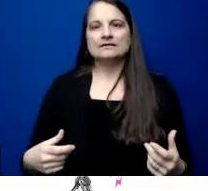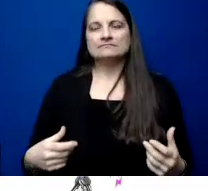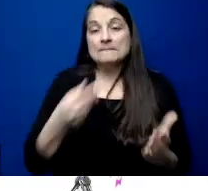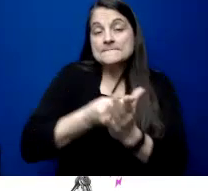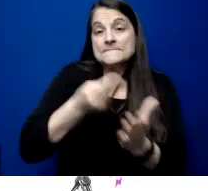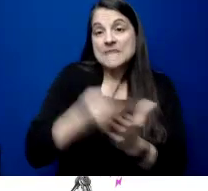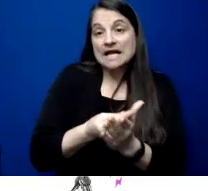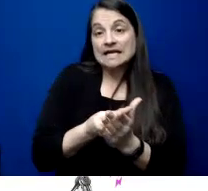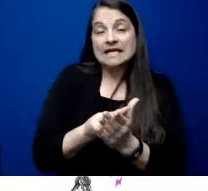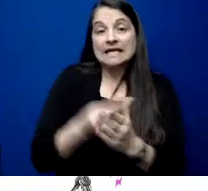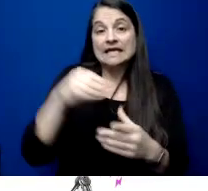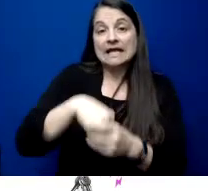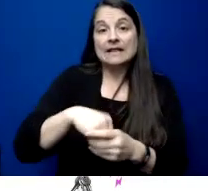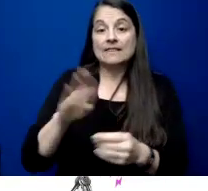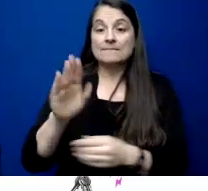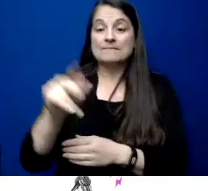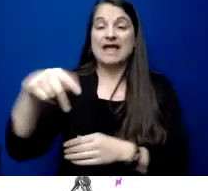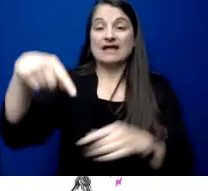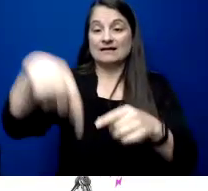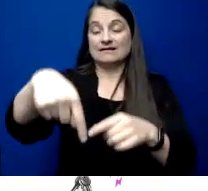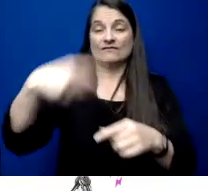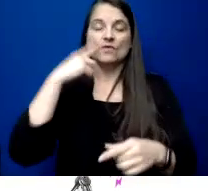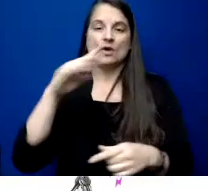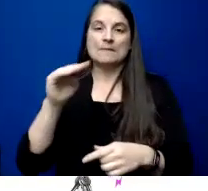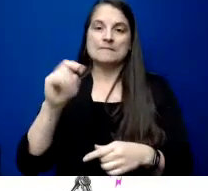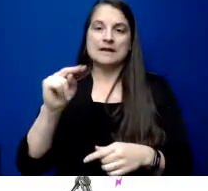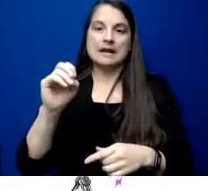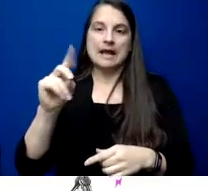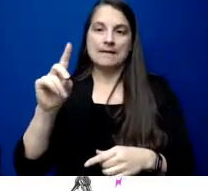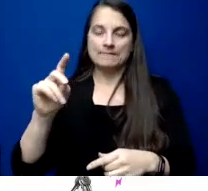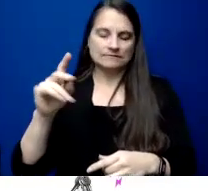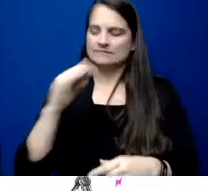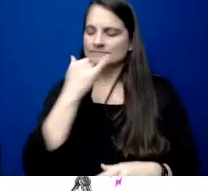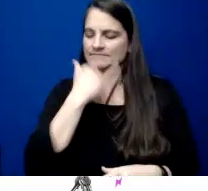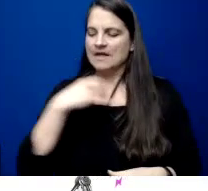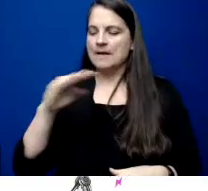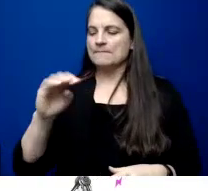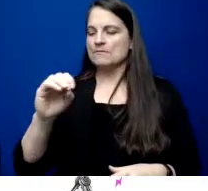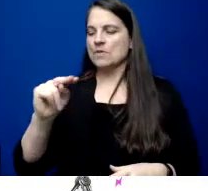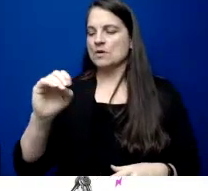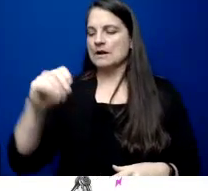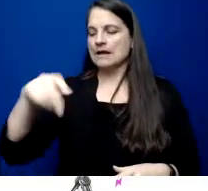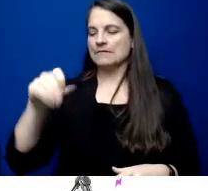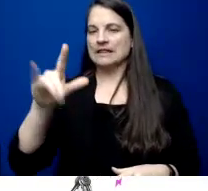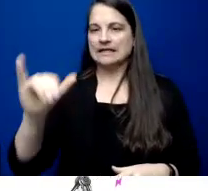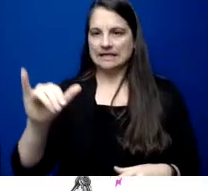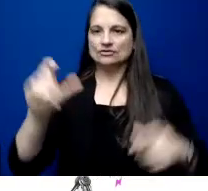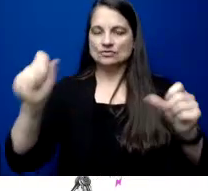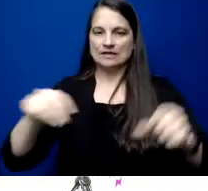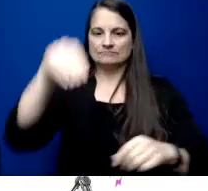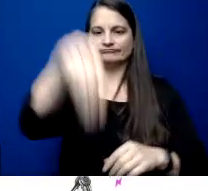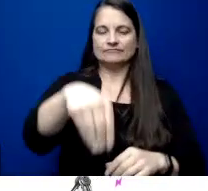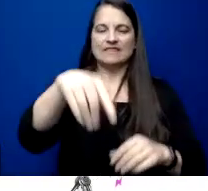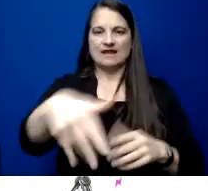in the bank for Monopoly on top of it, or cards that need to be drawn for different actions in games on top of it so they can rotate